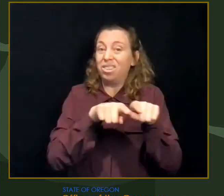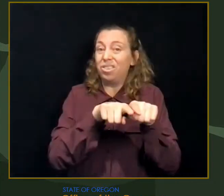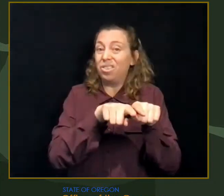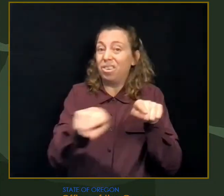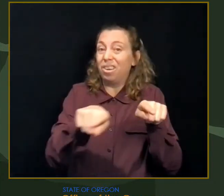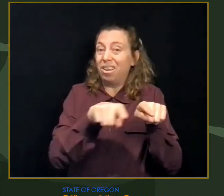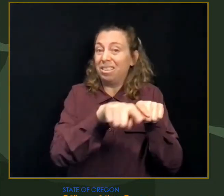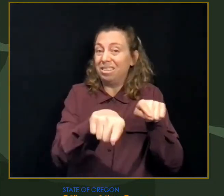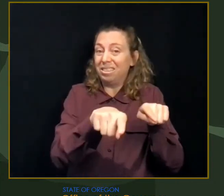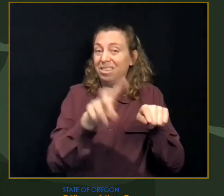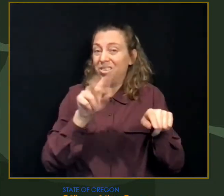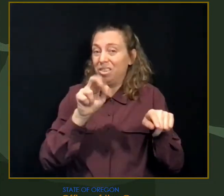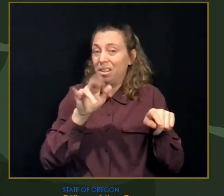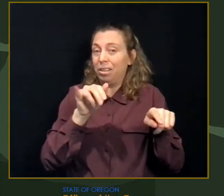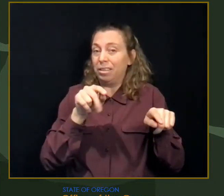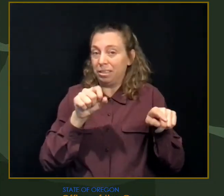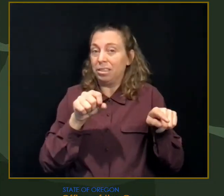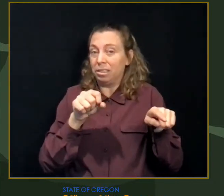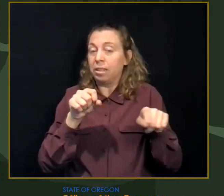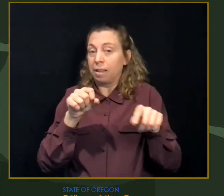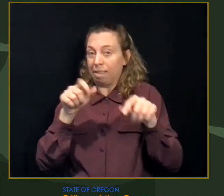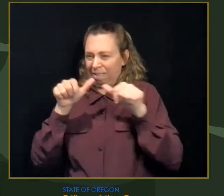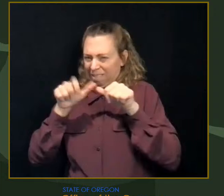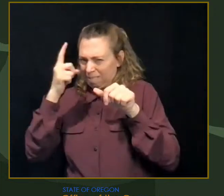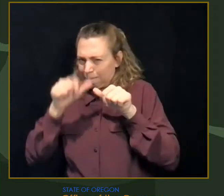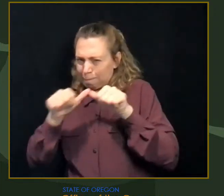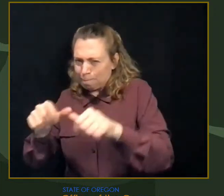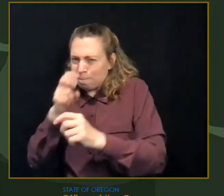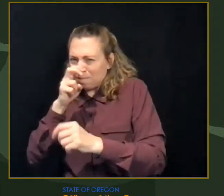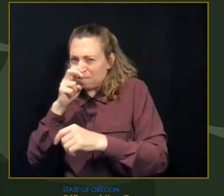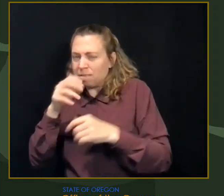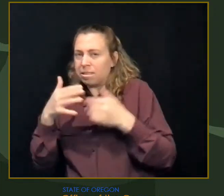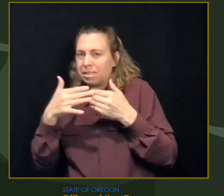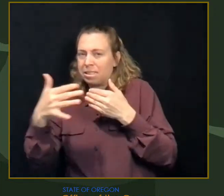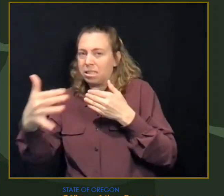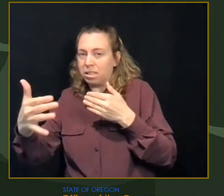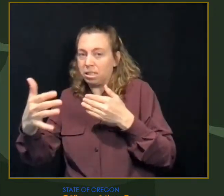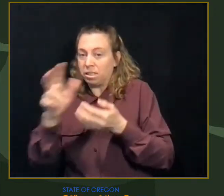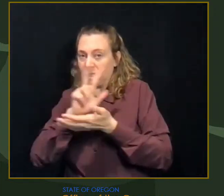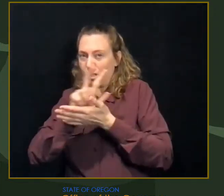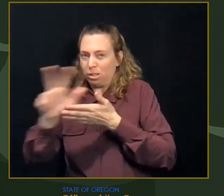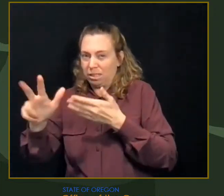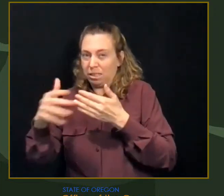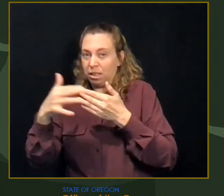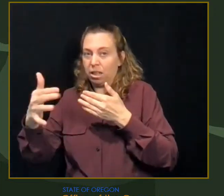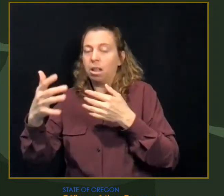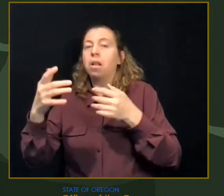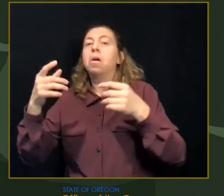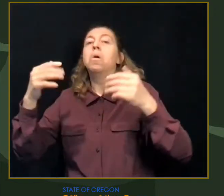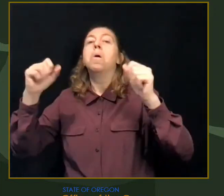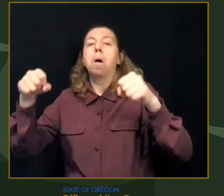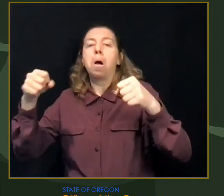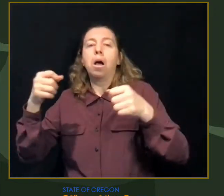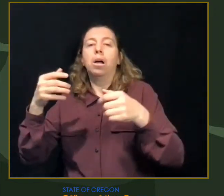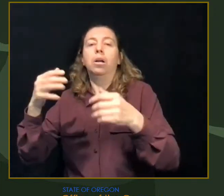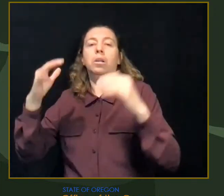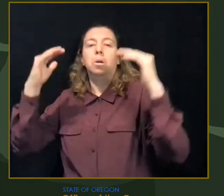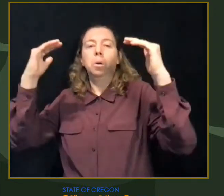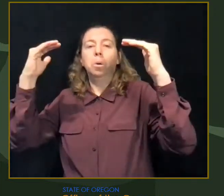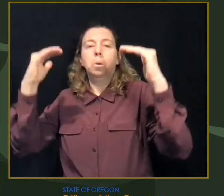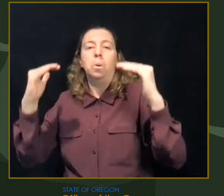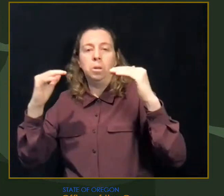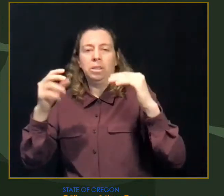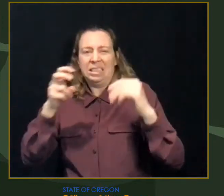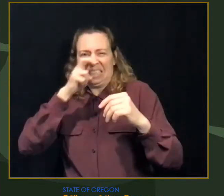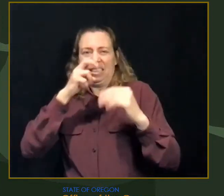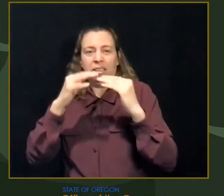restrictions statewide and return to a sense of normalcy by the end of June. Every time